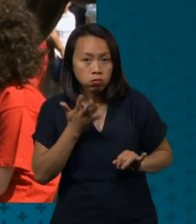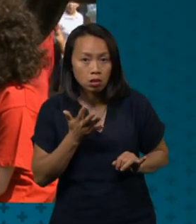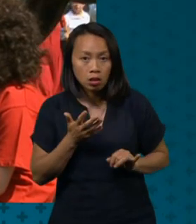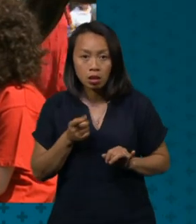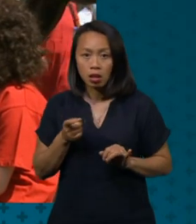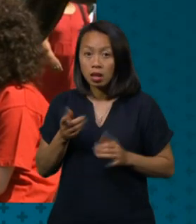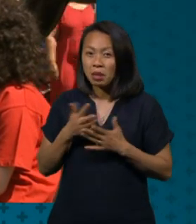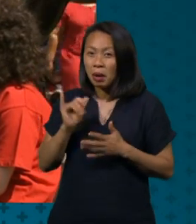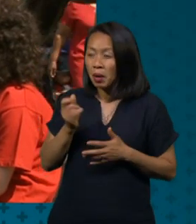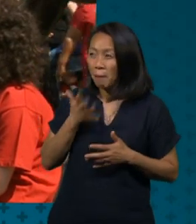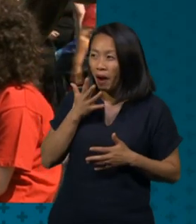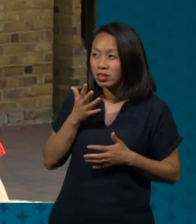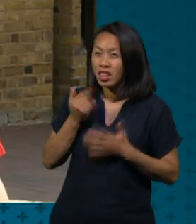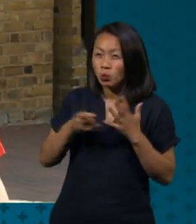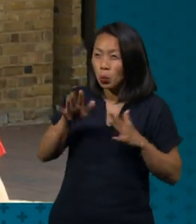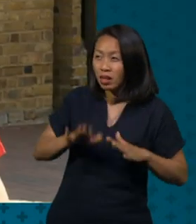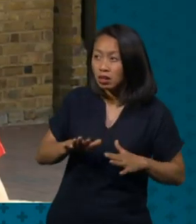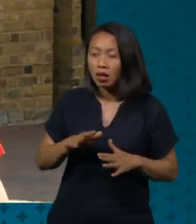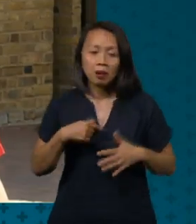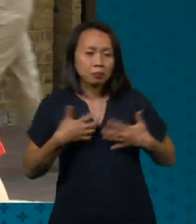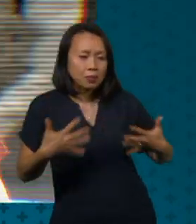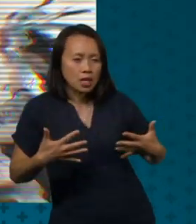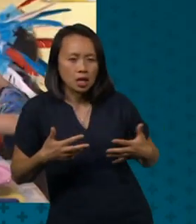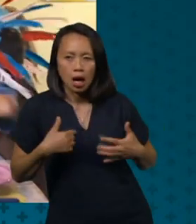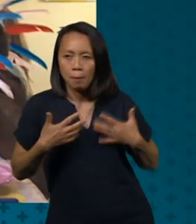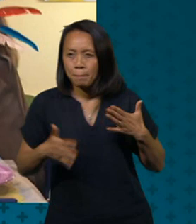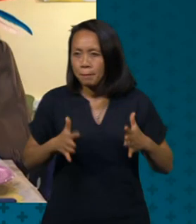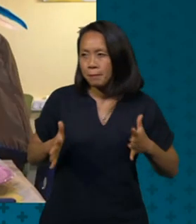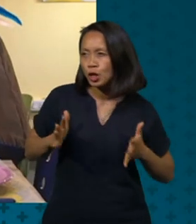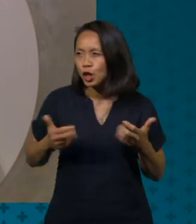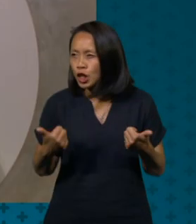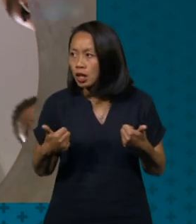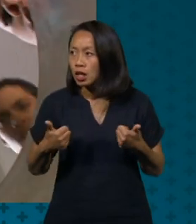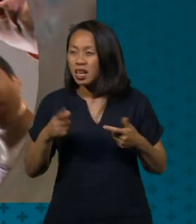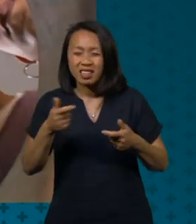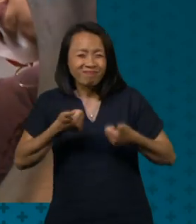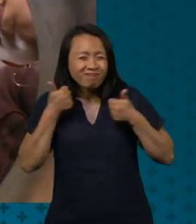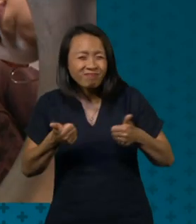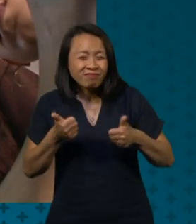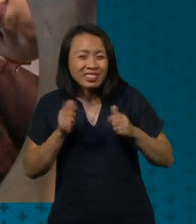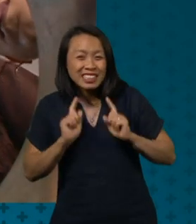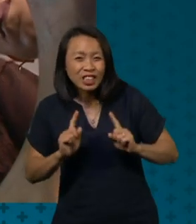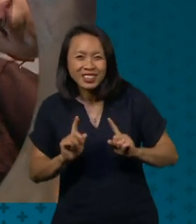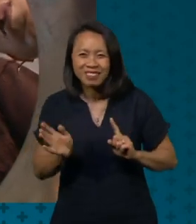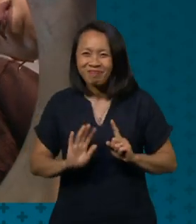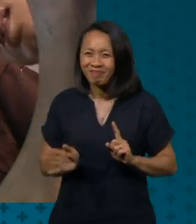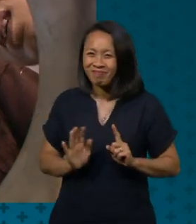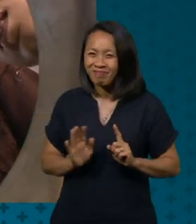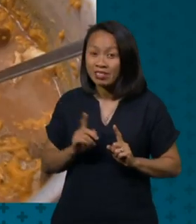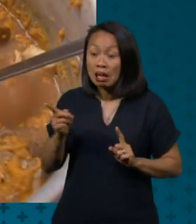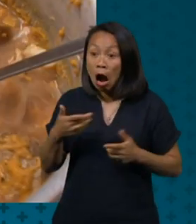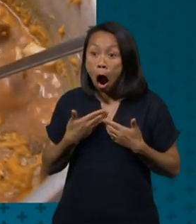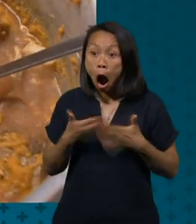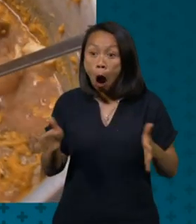mean. I'm a muscle machine. He wasn't the perfect teacher in every way. Let's just say he won't ever be opening a cookery school. What is